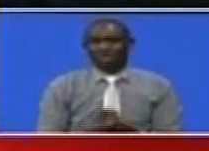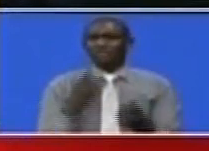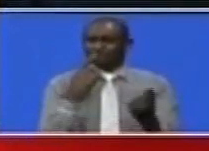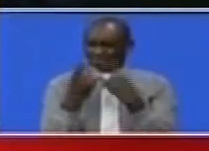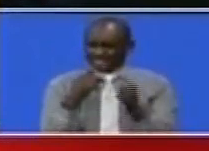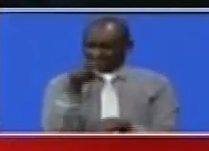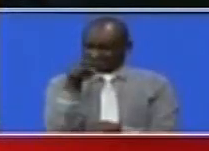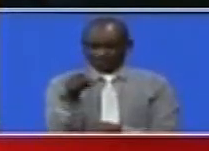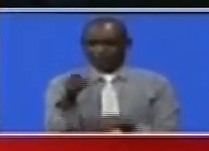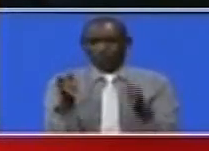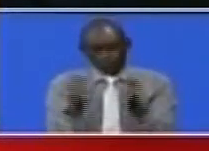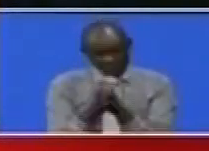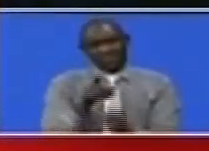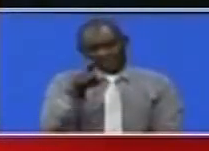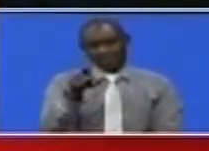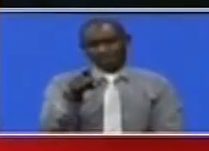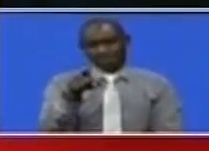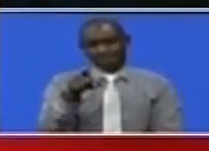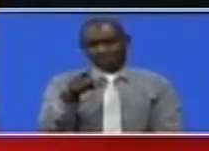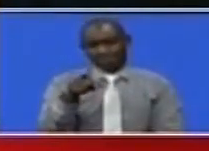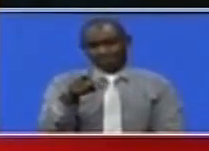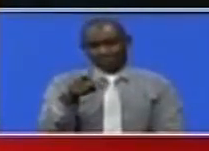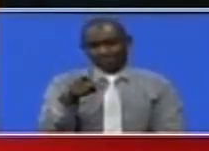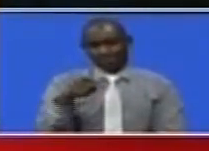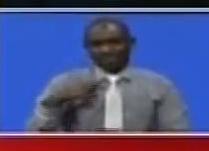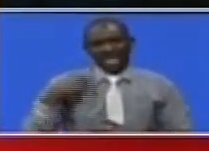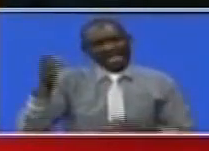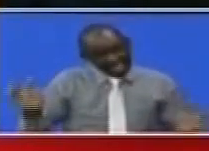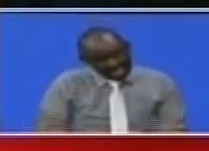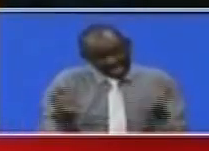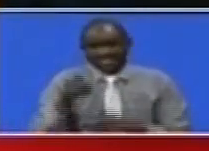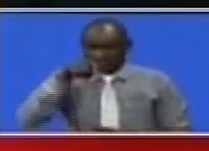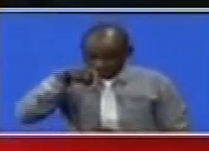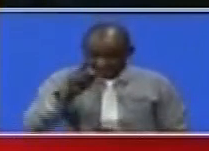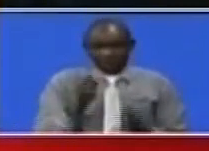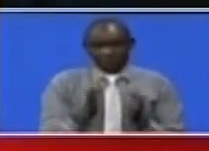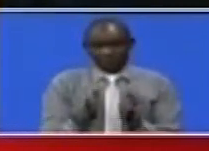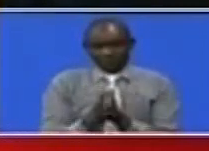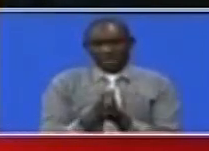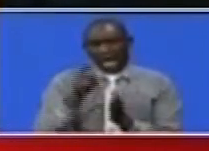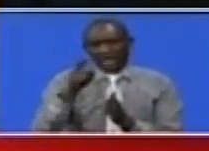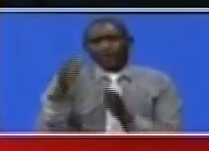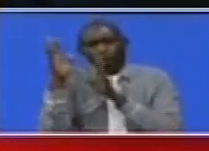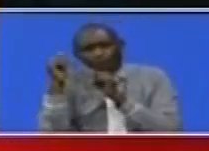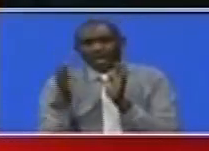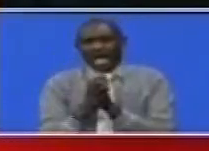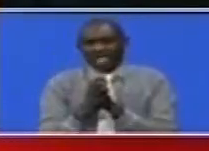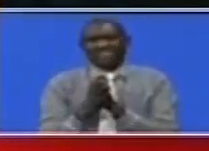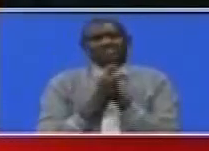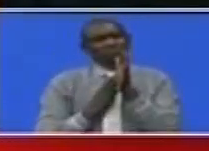speaking with them, and encouraging their hopes and aspirations for the